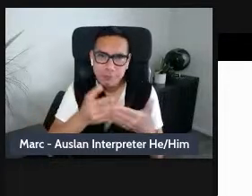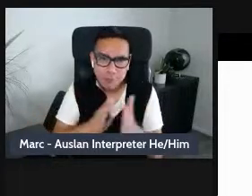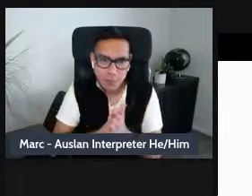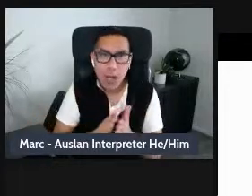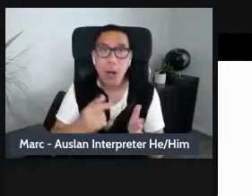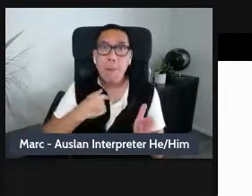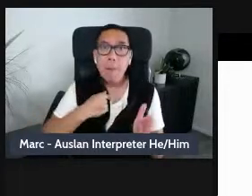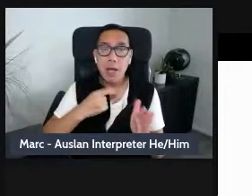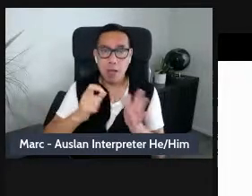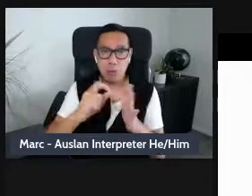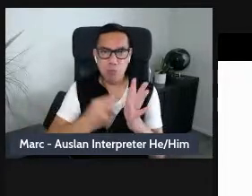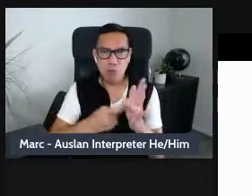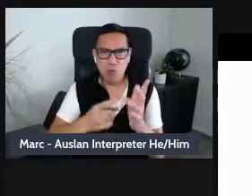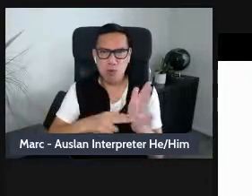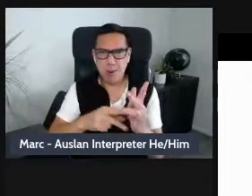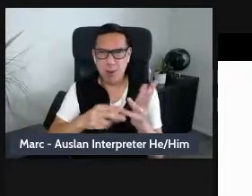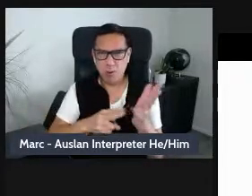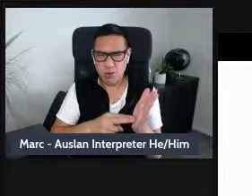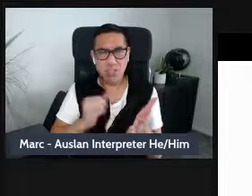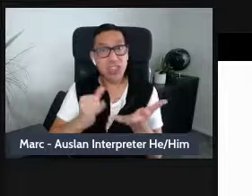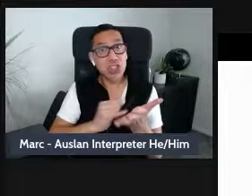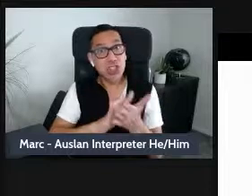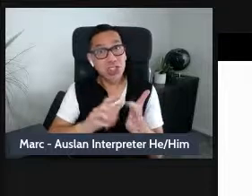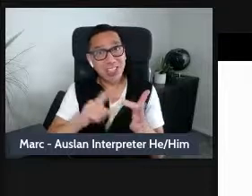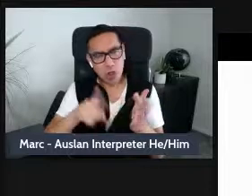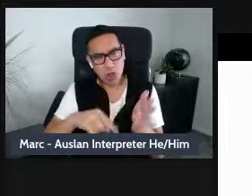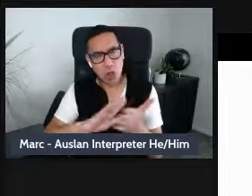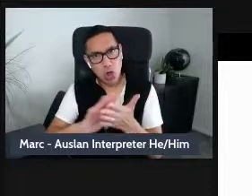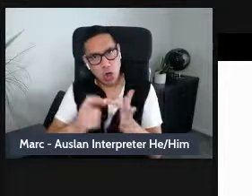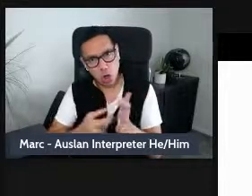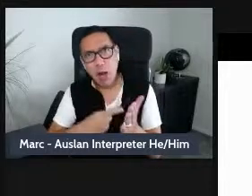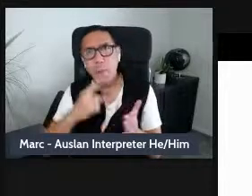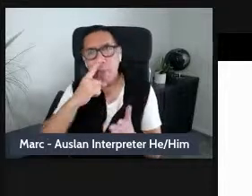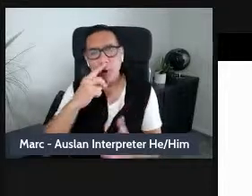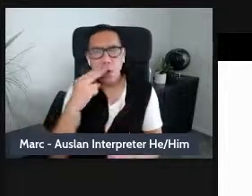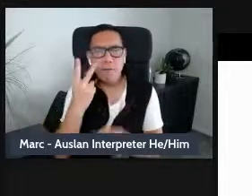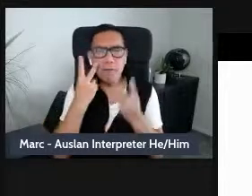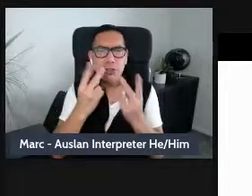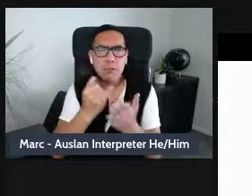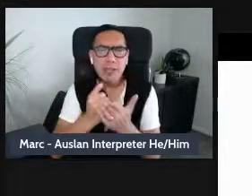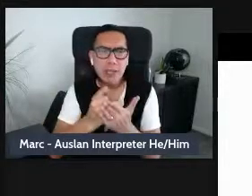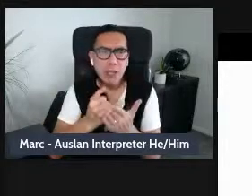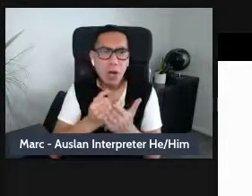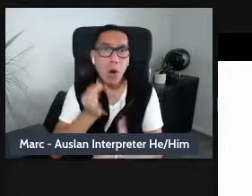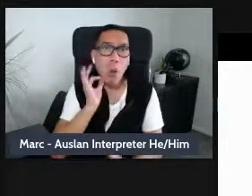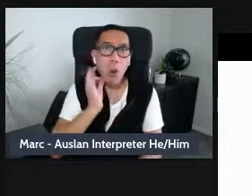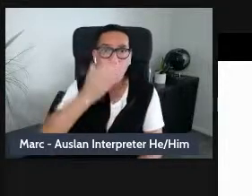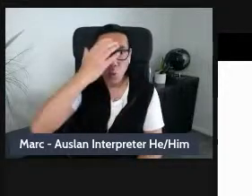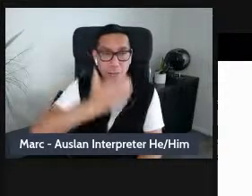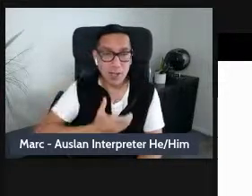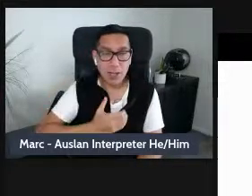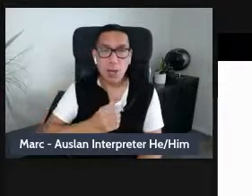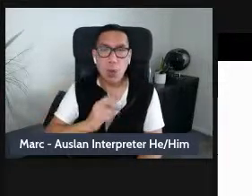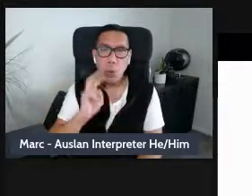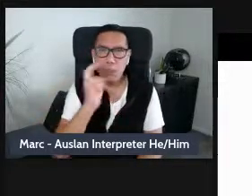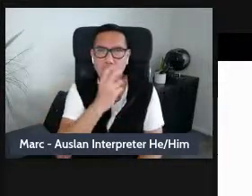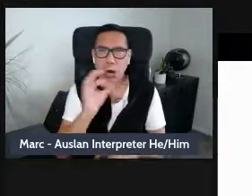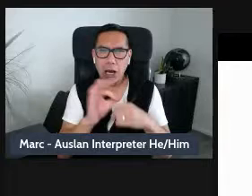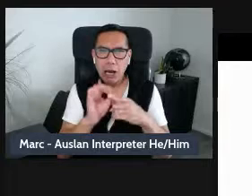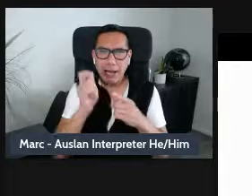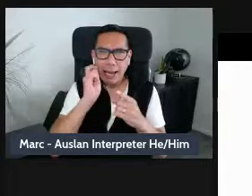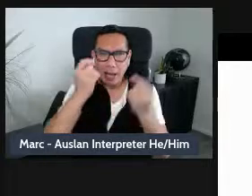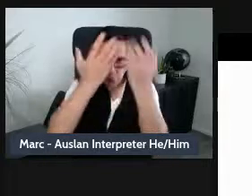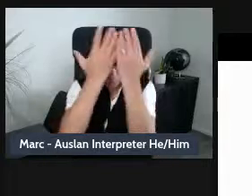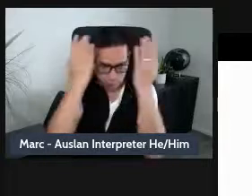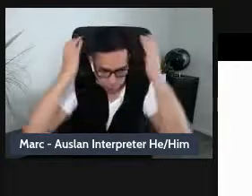And for those people in the audience today that are visually impaired, I'm a white woman with dark hair pulled back in a bun with black glasses